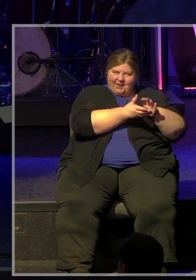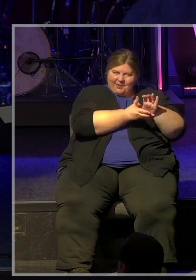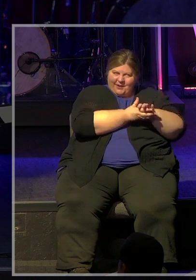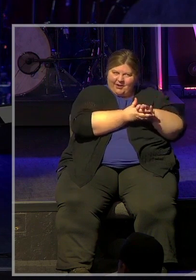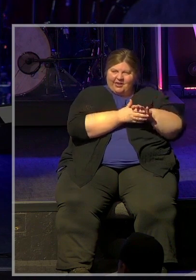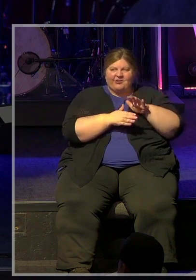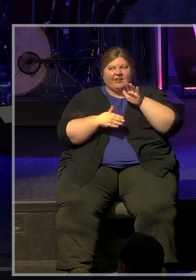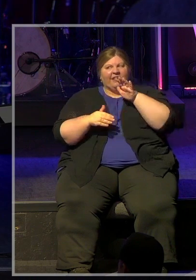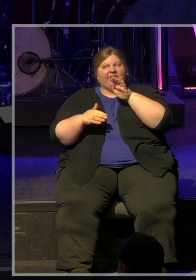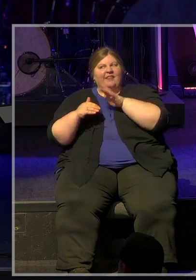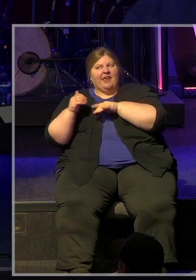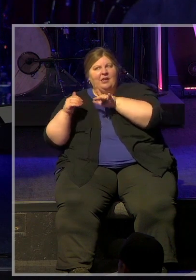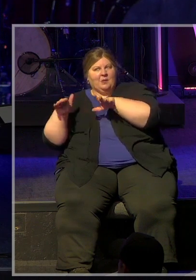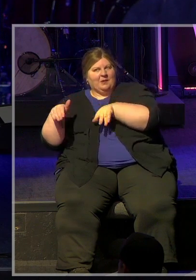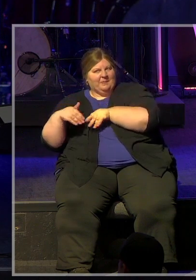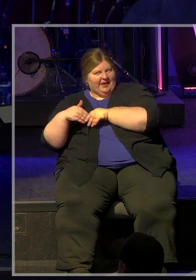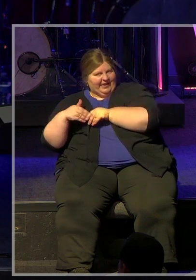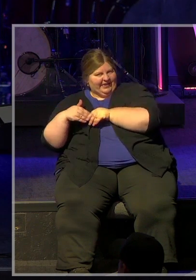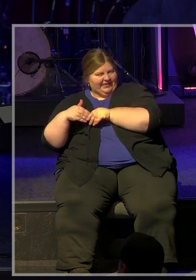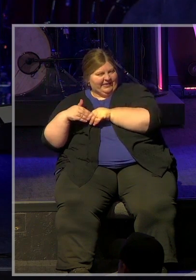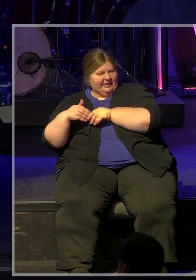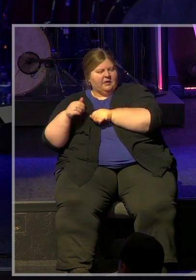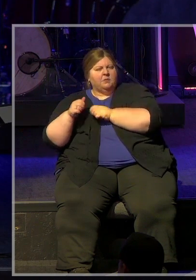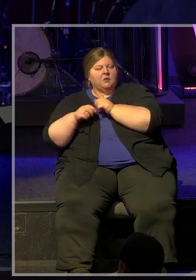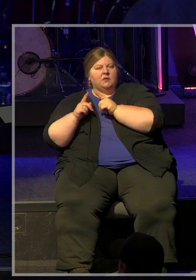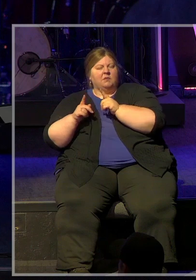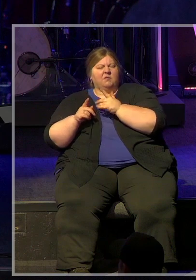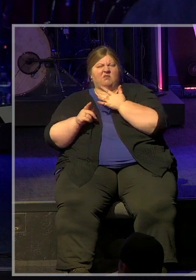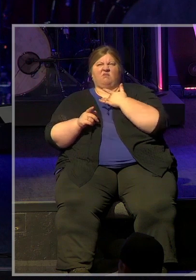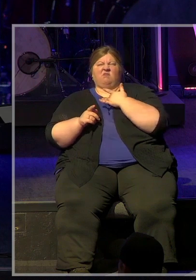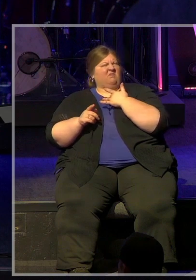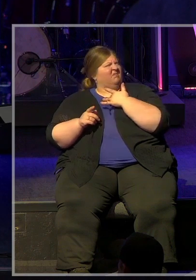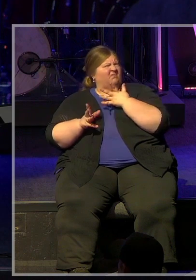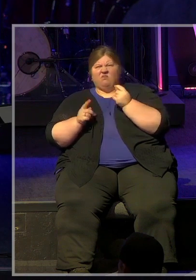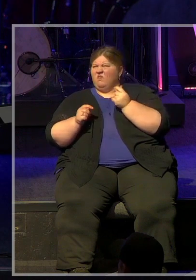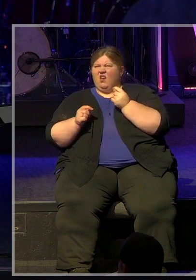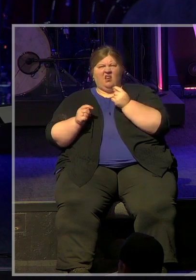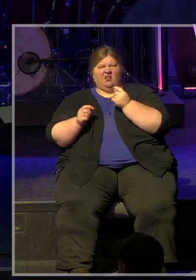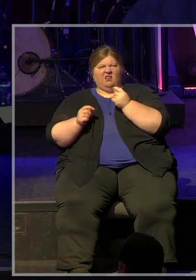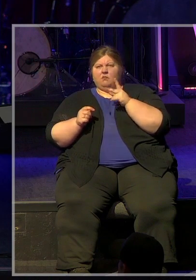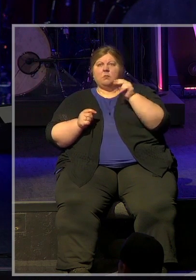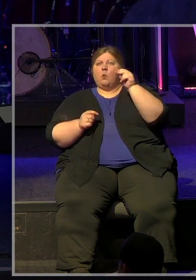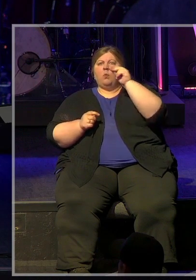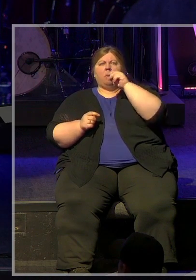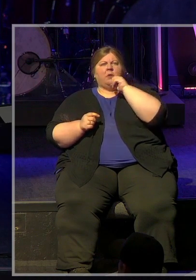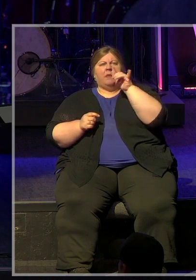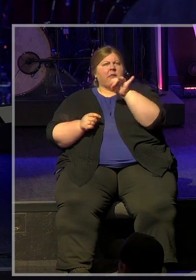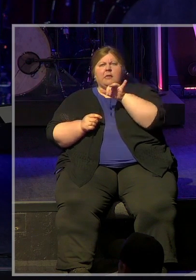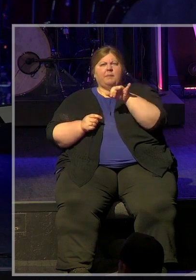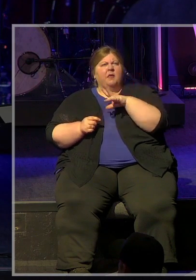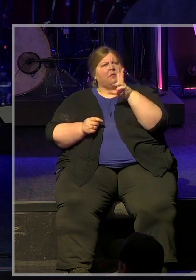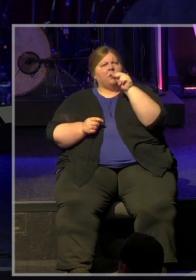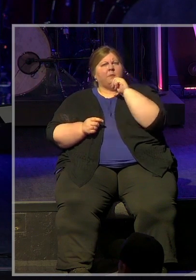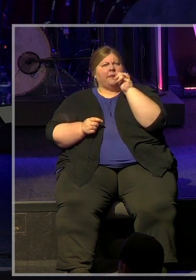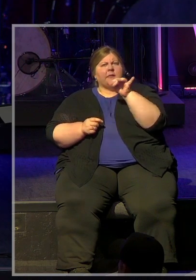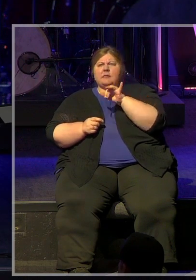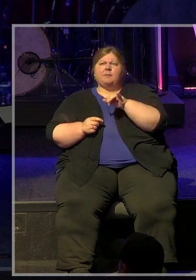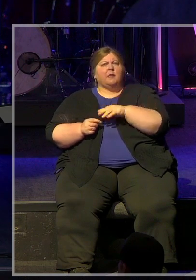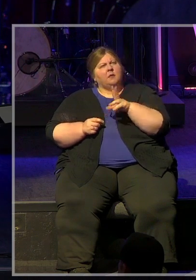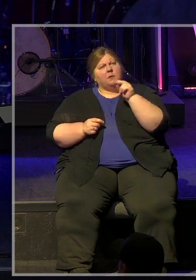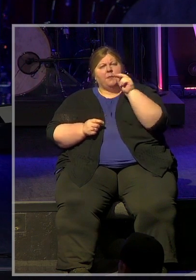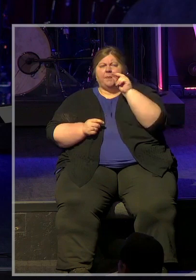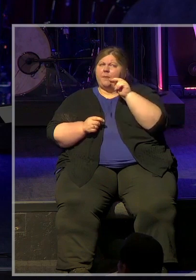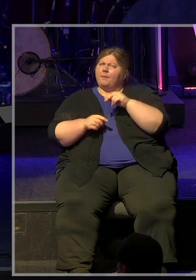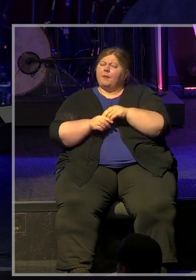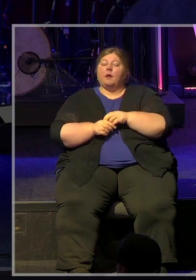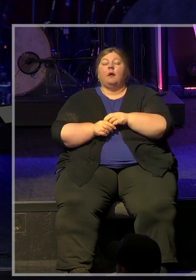wedding. And that usually hits people different. It's like, what? It's like the same thing. Nope, not the same thing. Not the same thing at all.